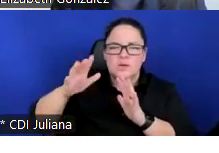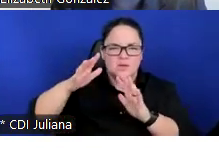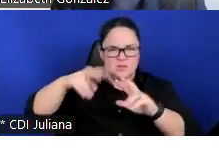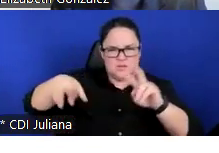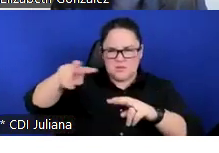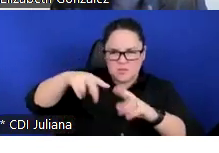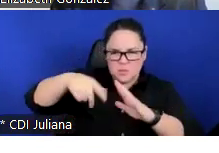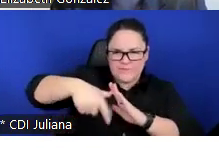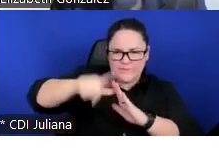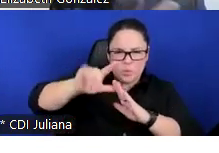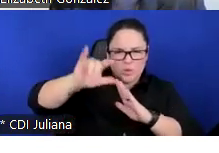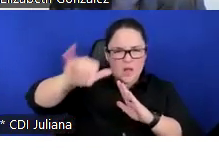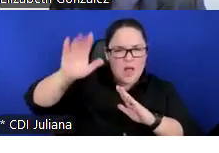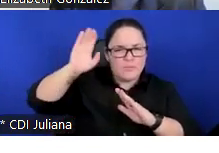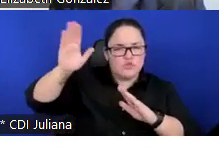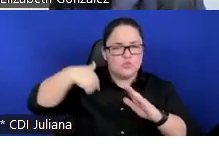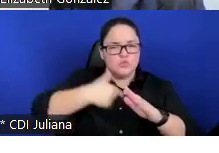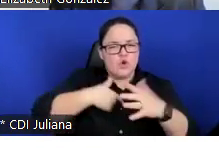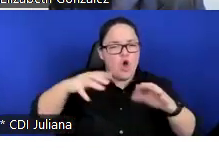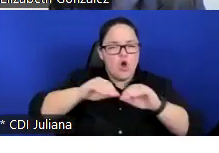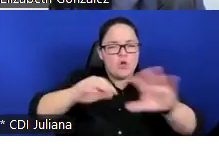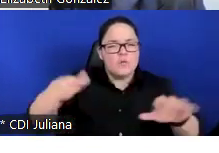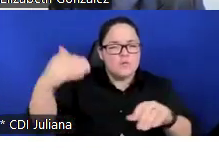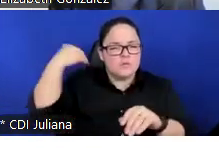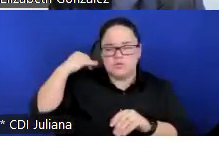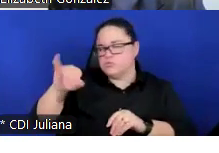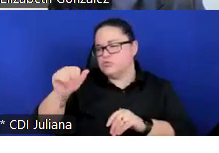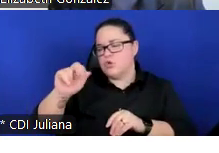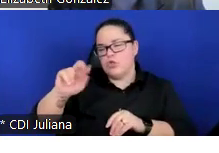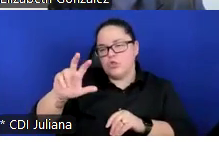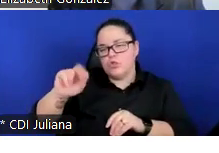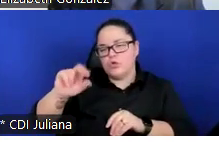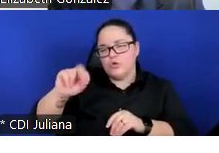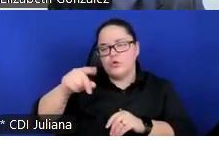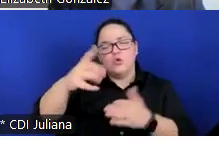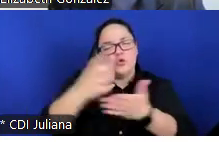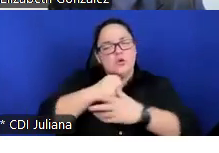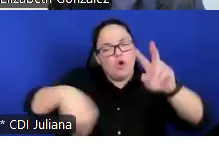30th to get more information on what to do if you were sued.